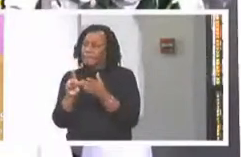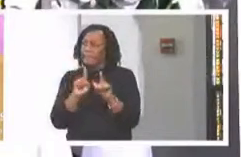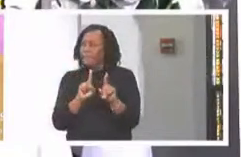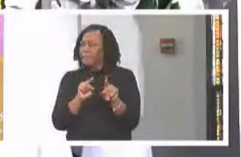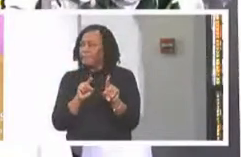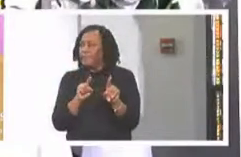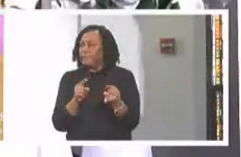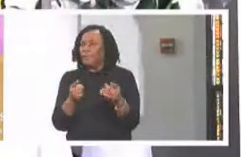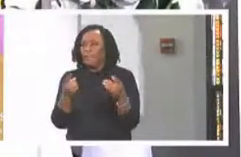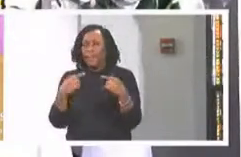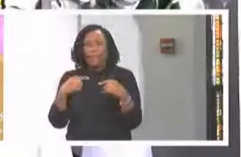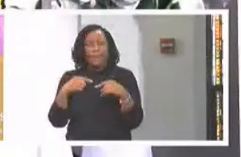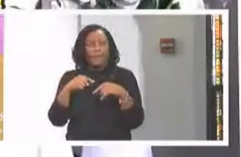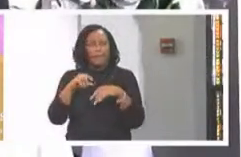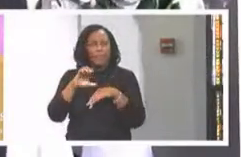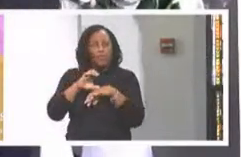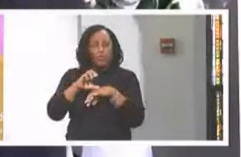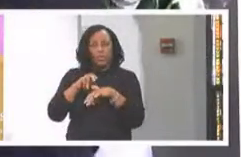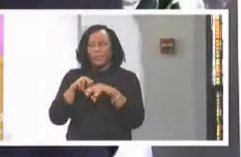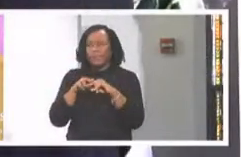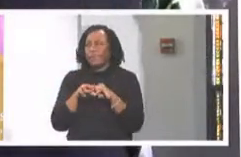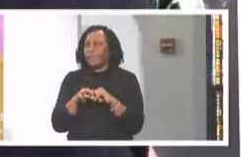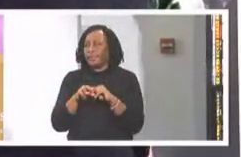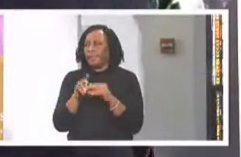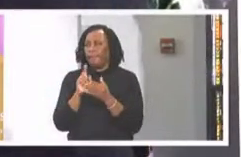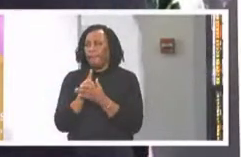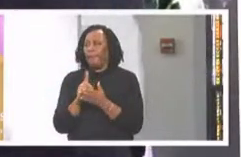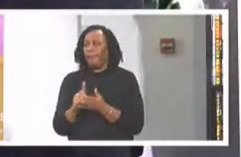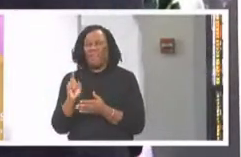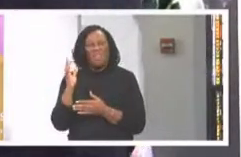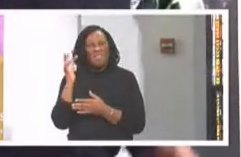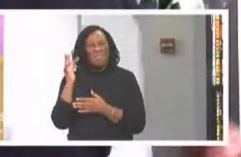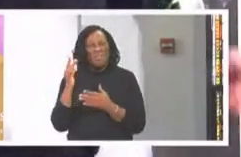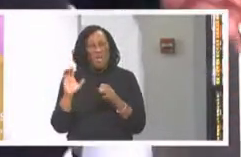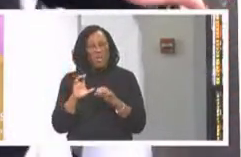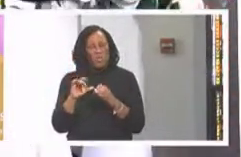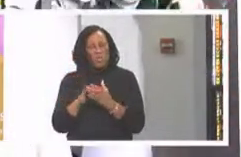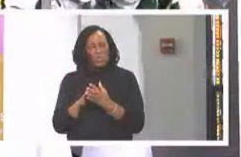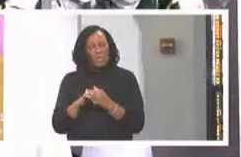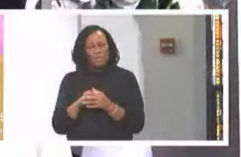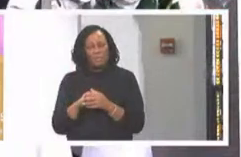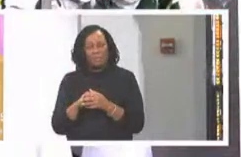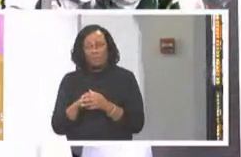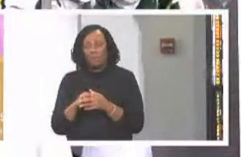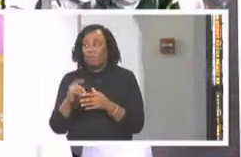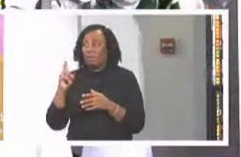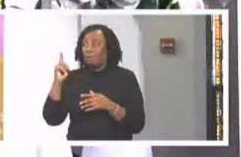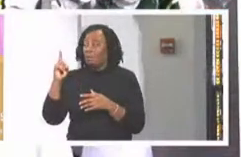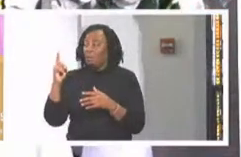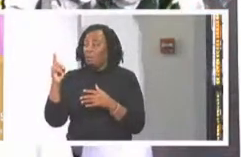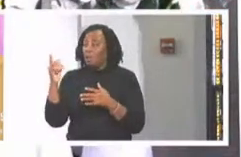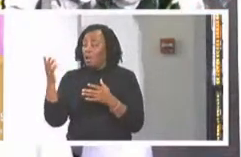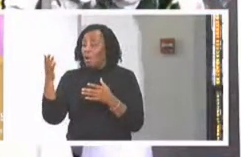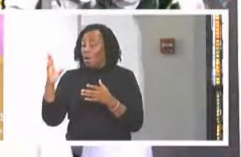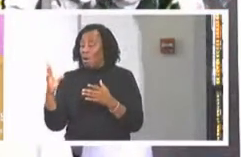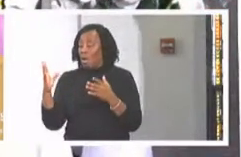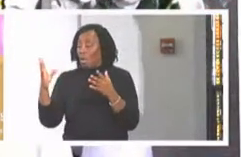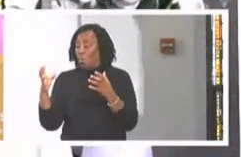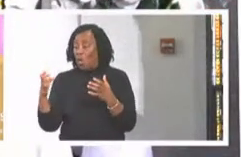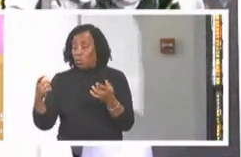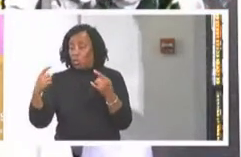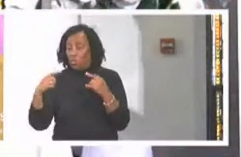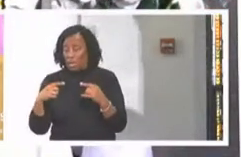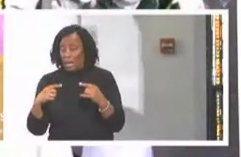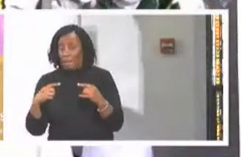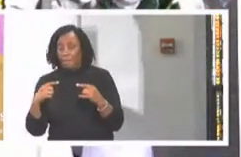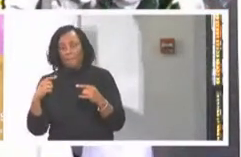used to doing it? Do we do it because we want to see friends? God says, no, I want you to come here because every time you come here, I have